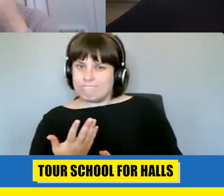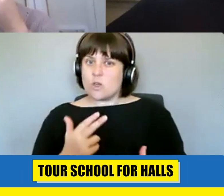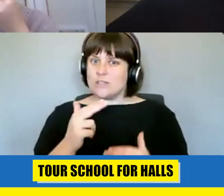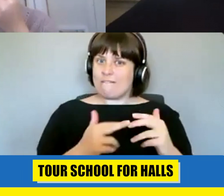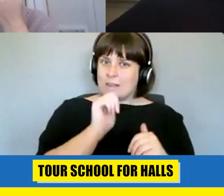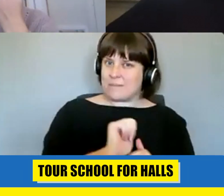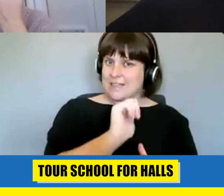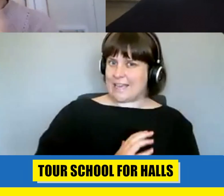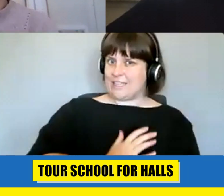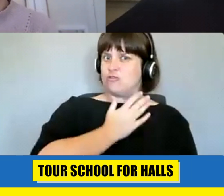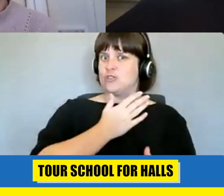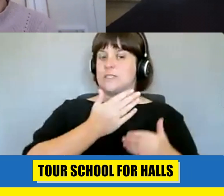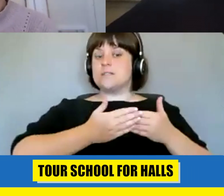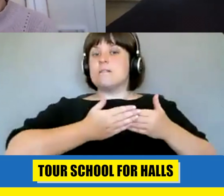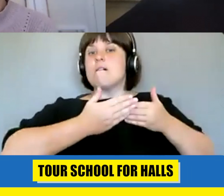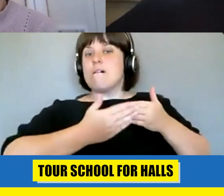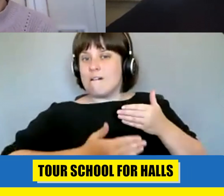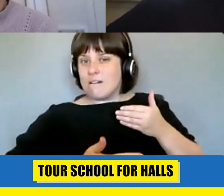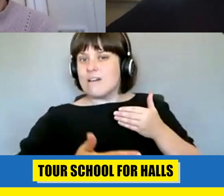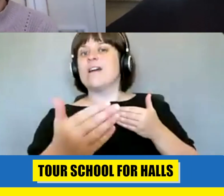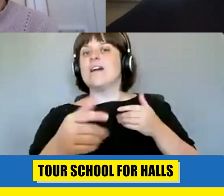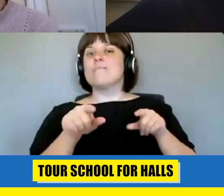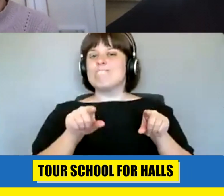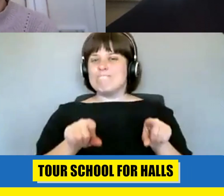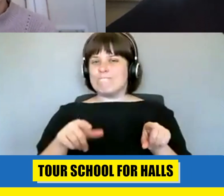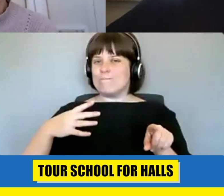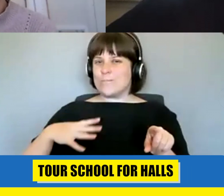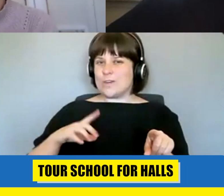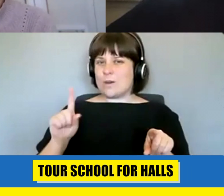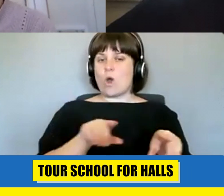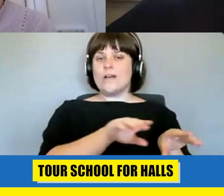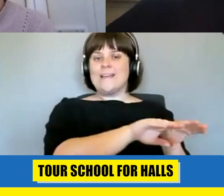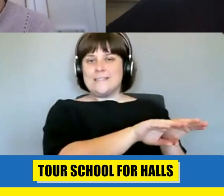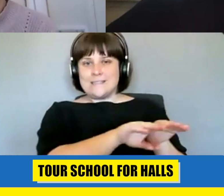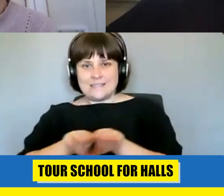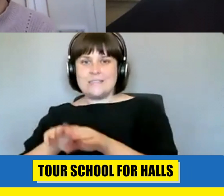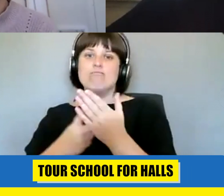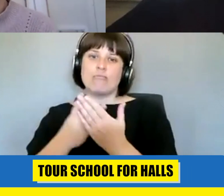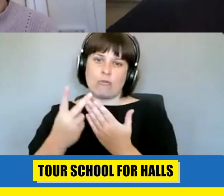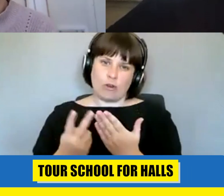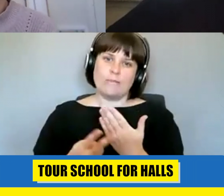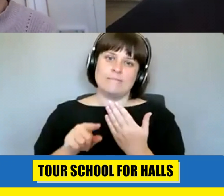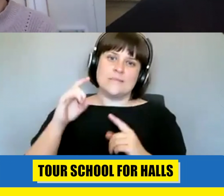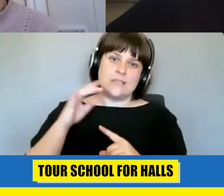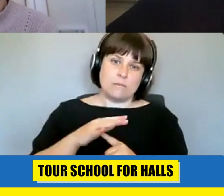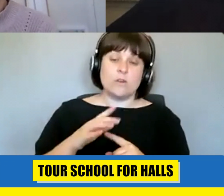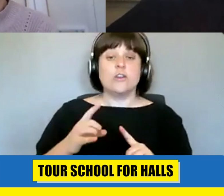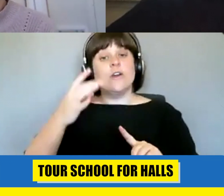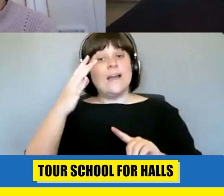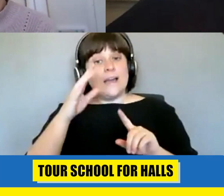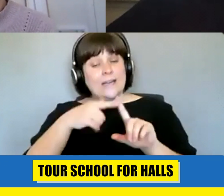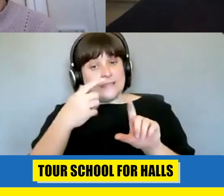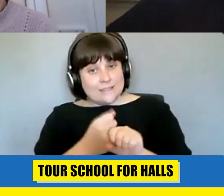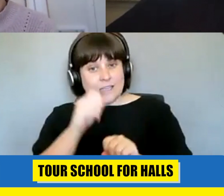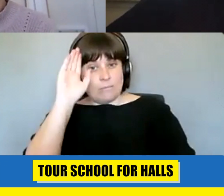things over the longer term requires consistent programming. For example, Country Arts South Australia has